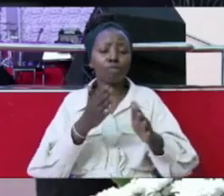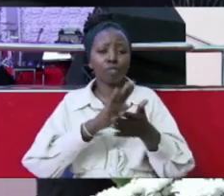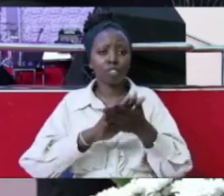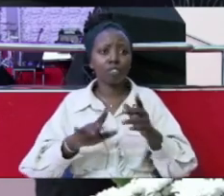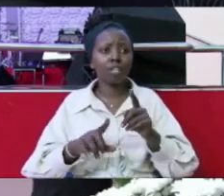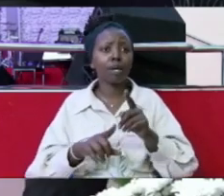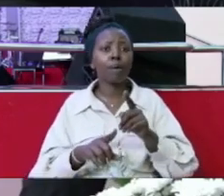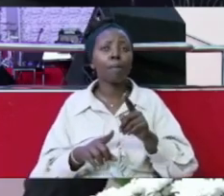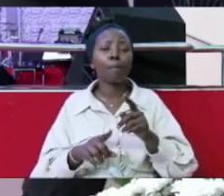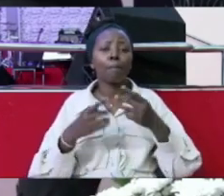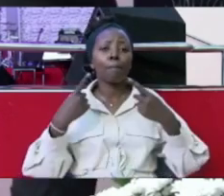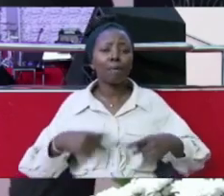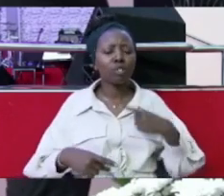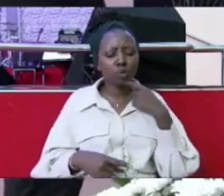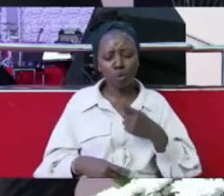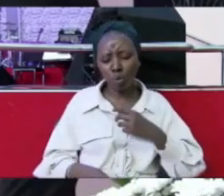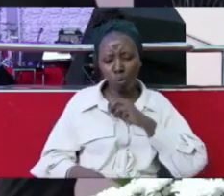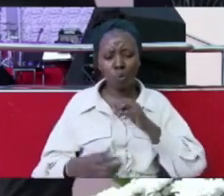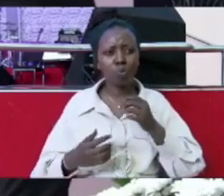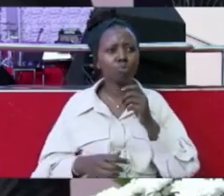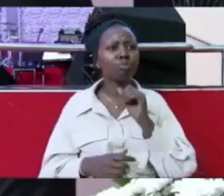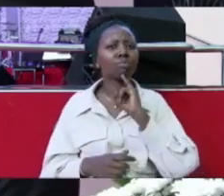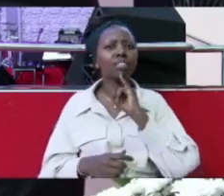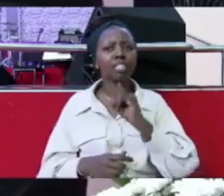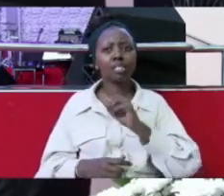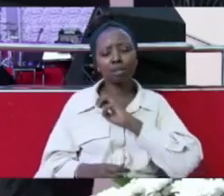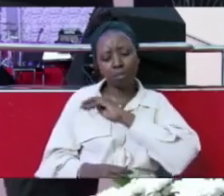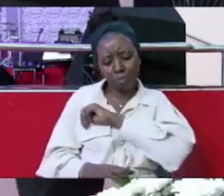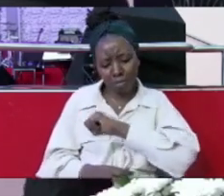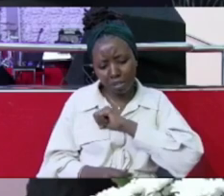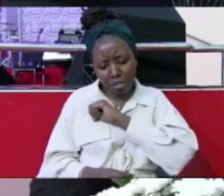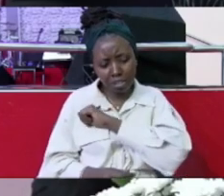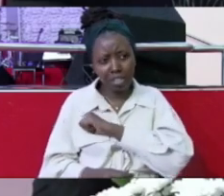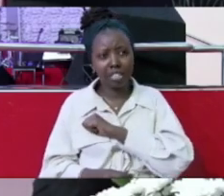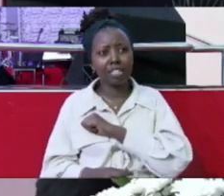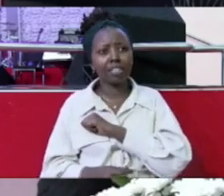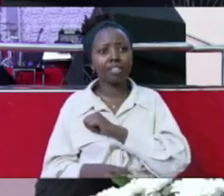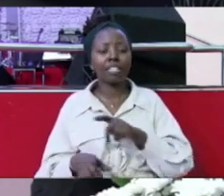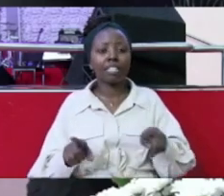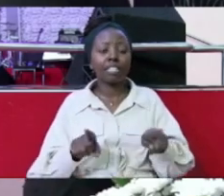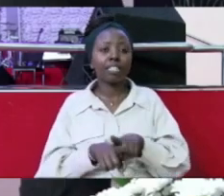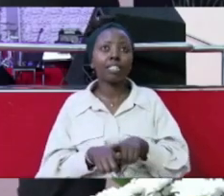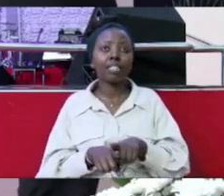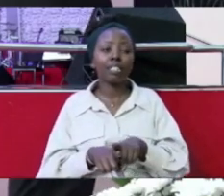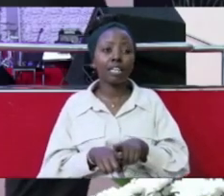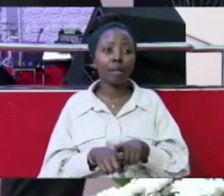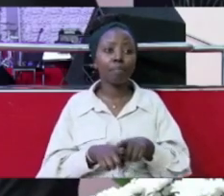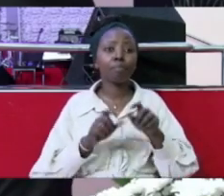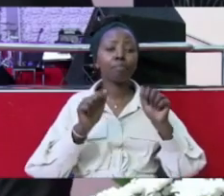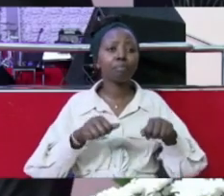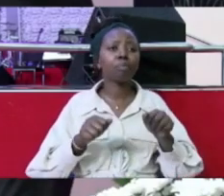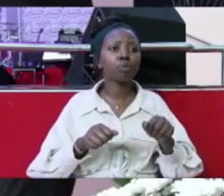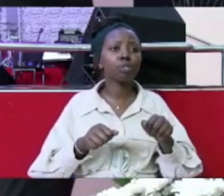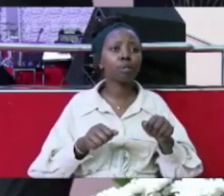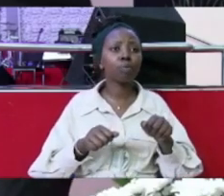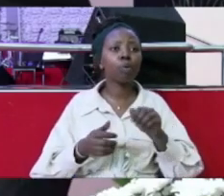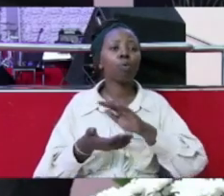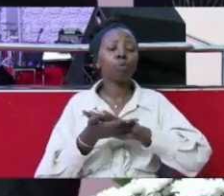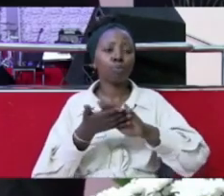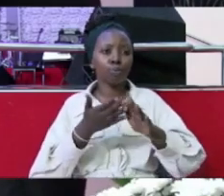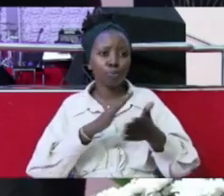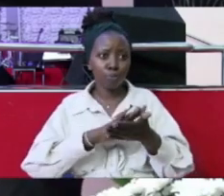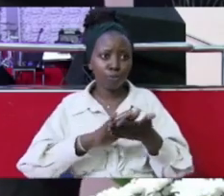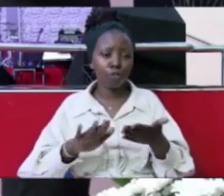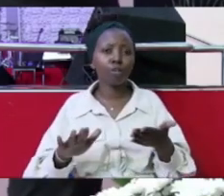who forbears another, lakini mtu ambaye anavumilia wengine, is a candidate for forgiving. Yeye ni kwamba anaweza kusamehea